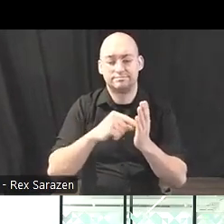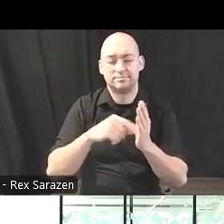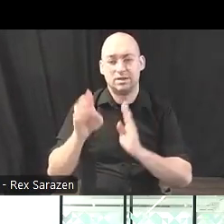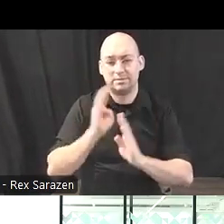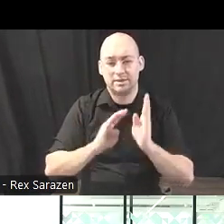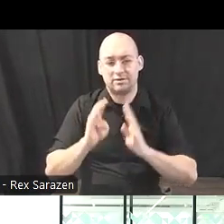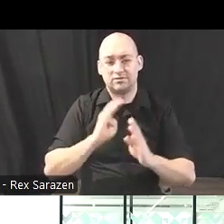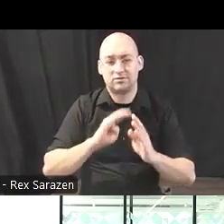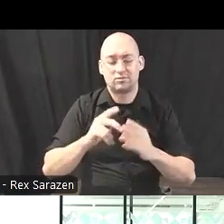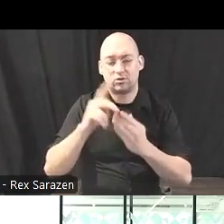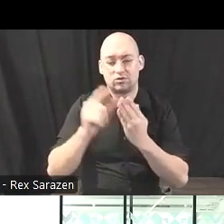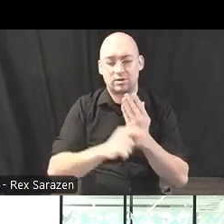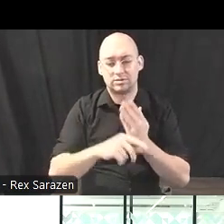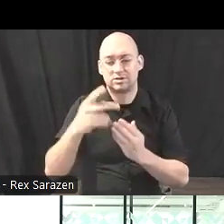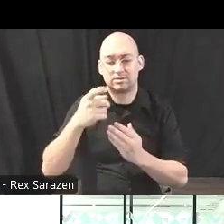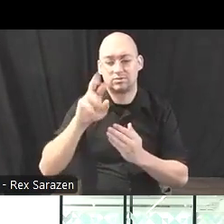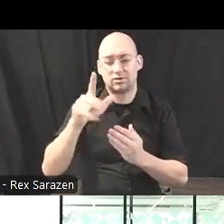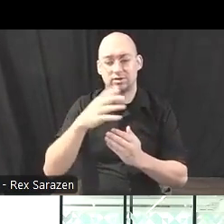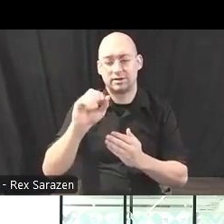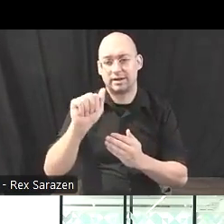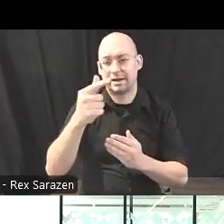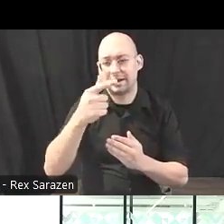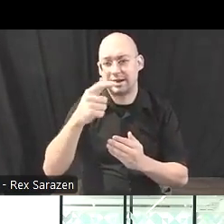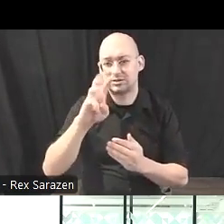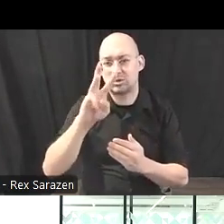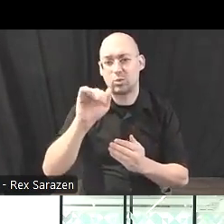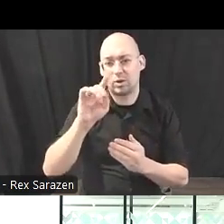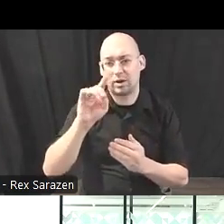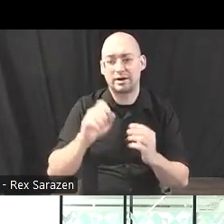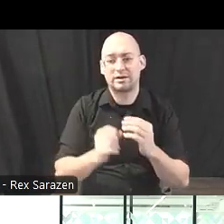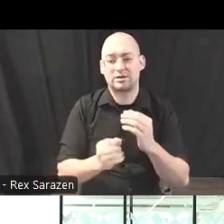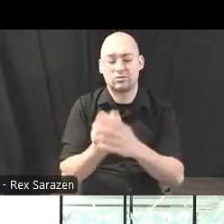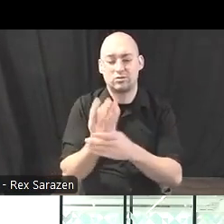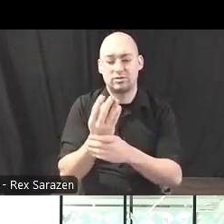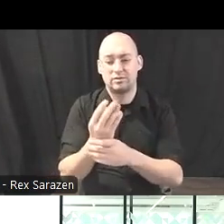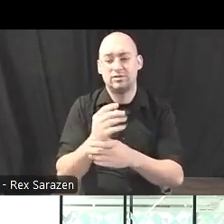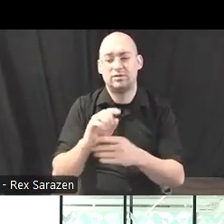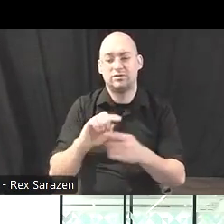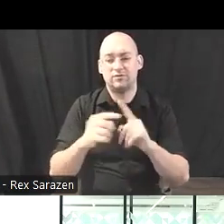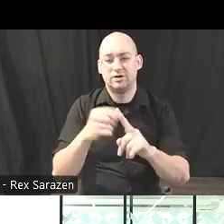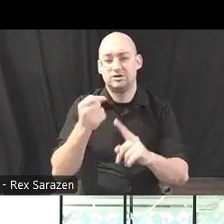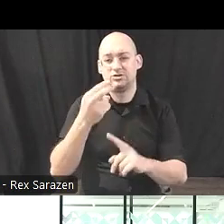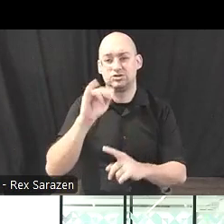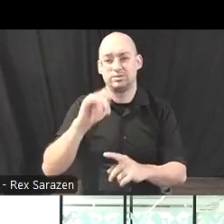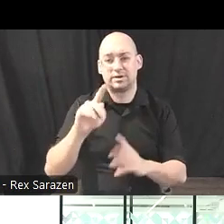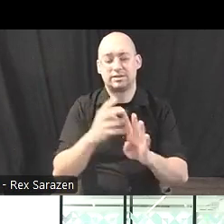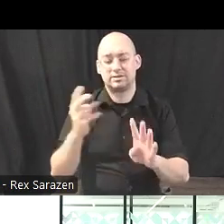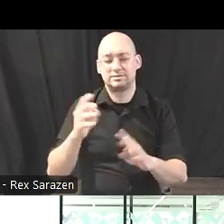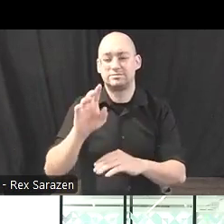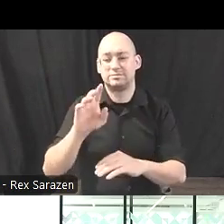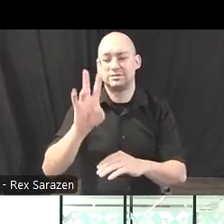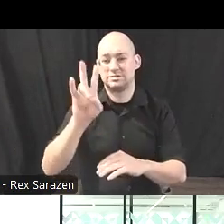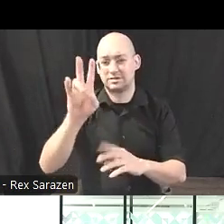as PEARLS and AgeWise, and the expansion of the Friendship Line to 7 threshold